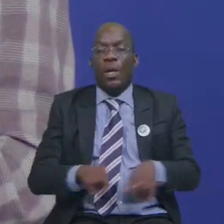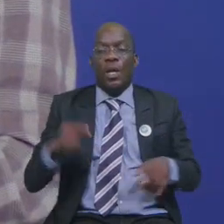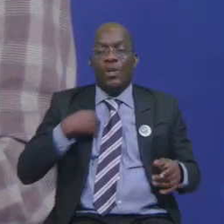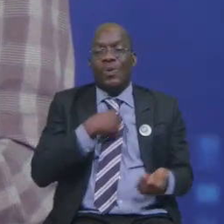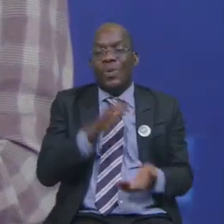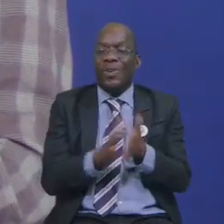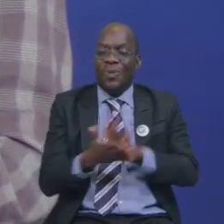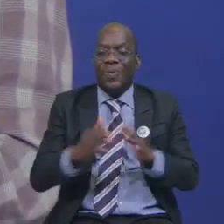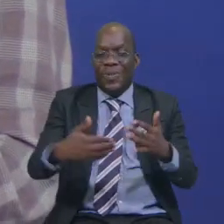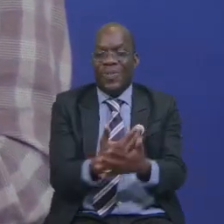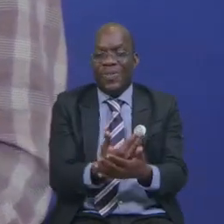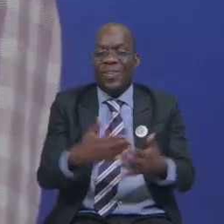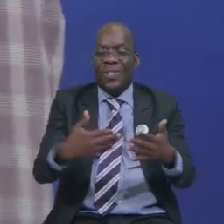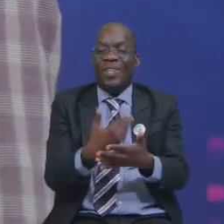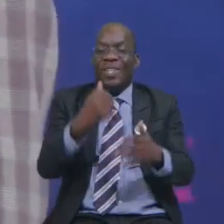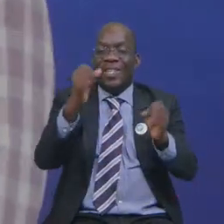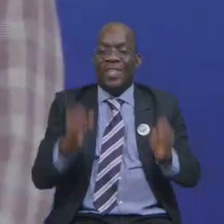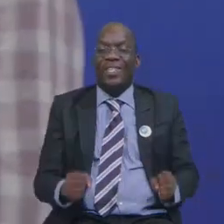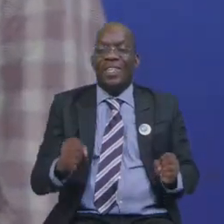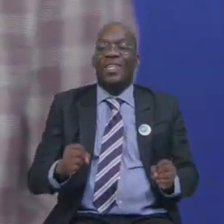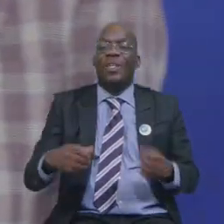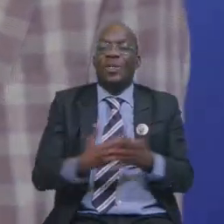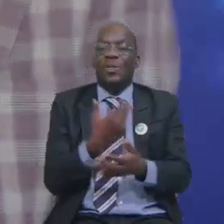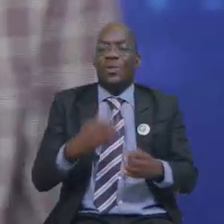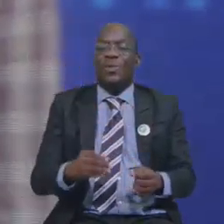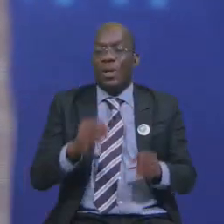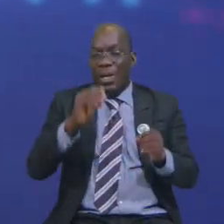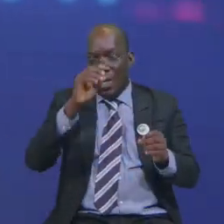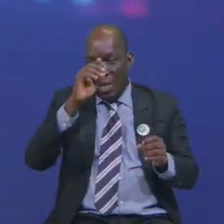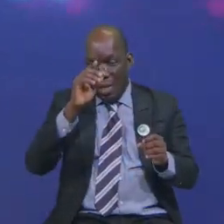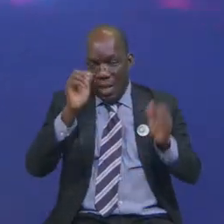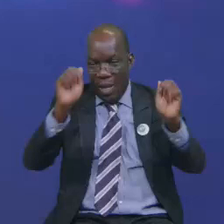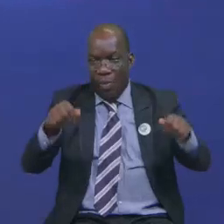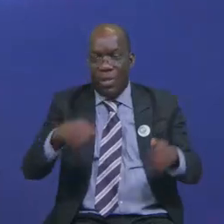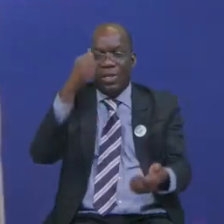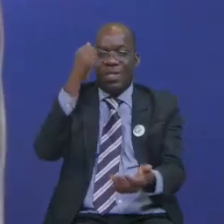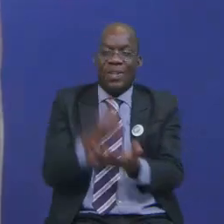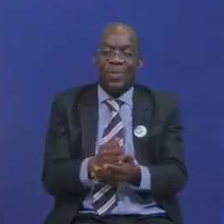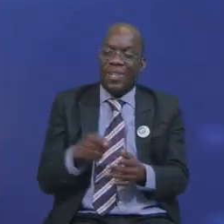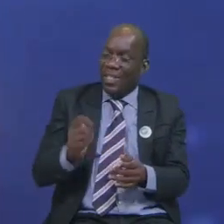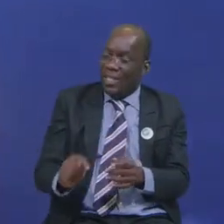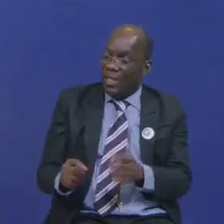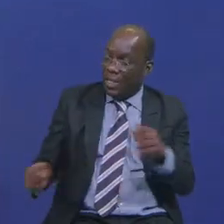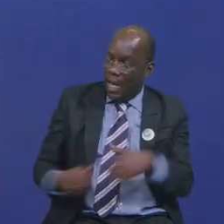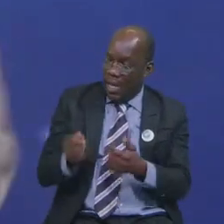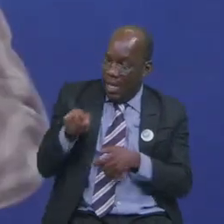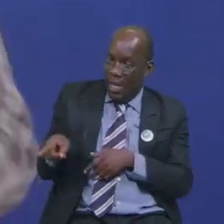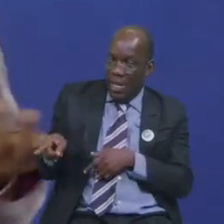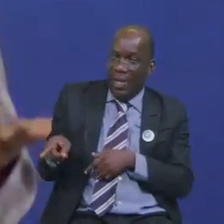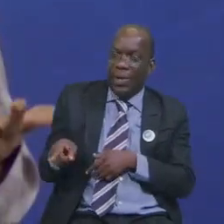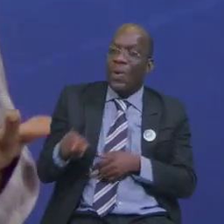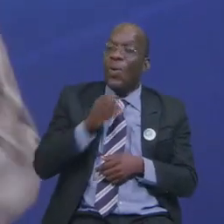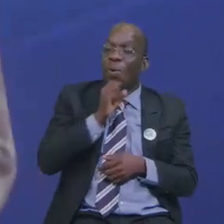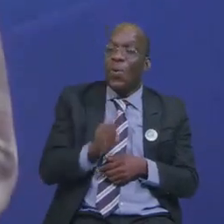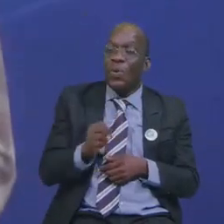strength, new ability. The hurdles are still there, old hurdles, but we're